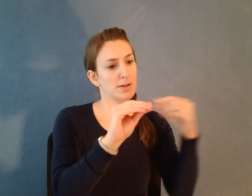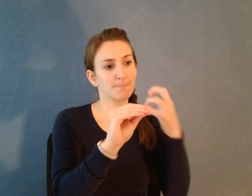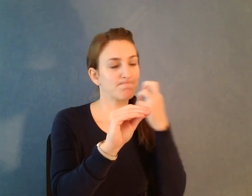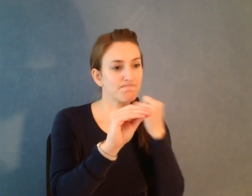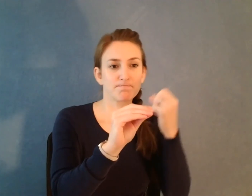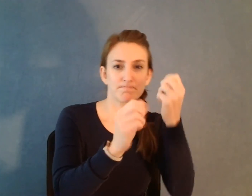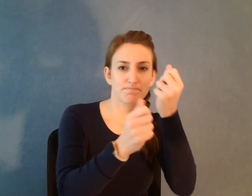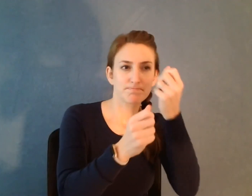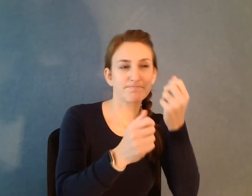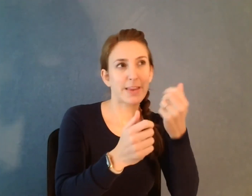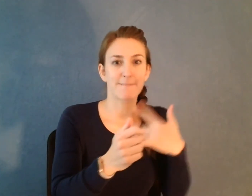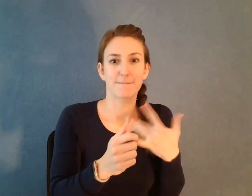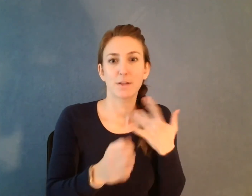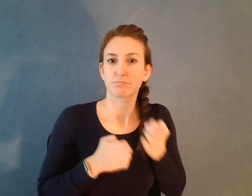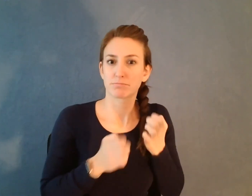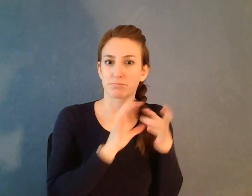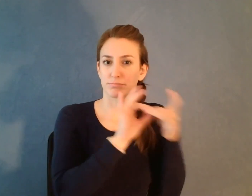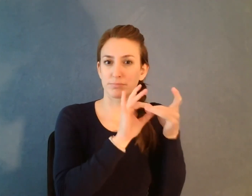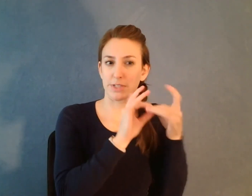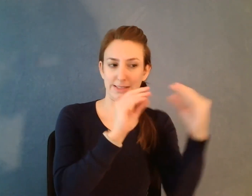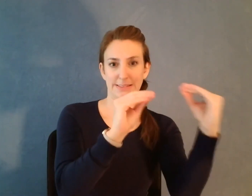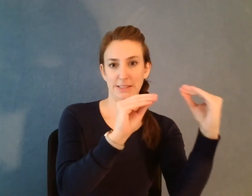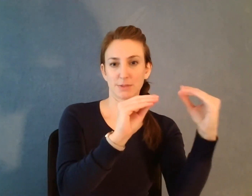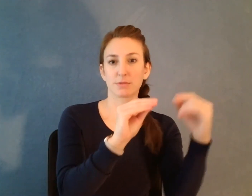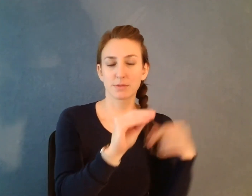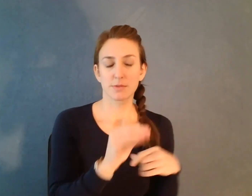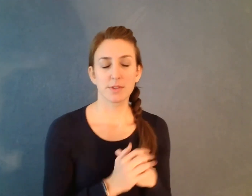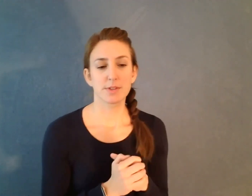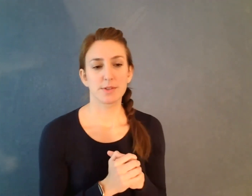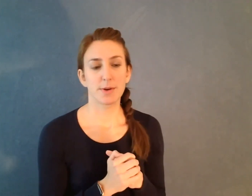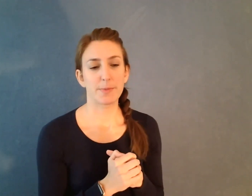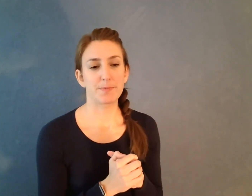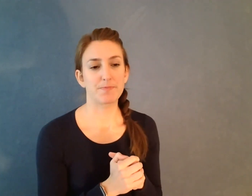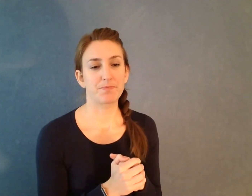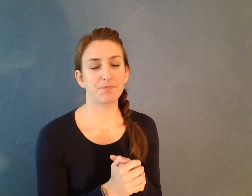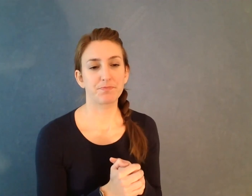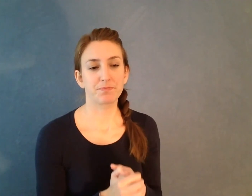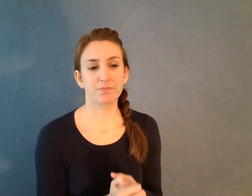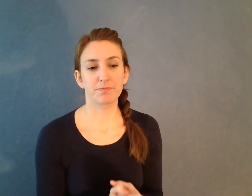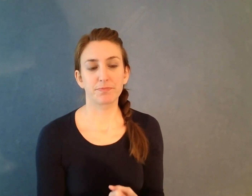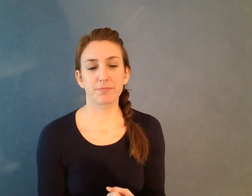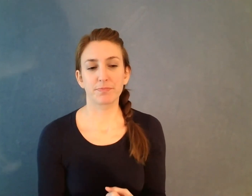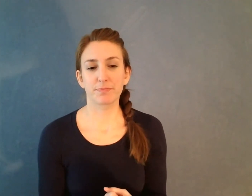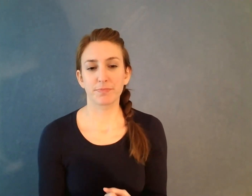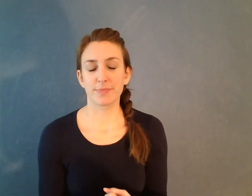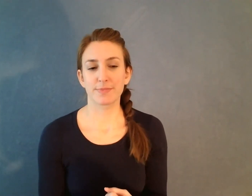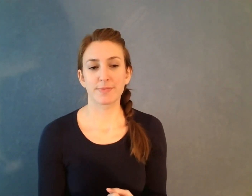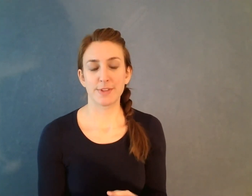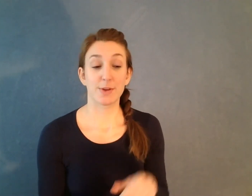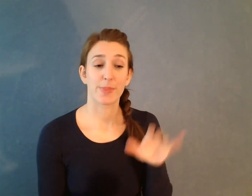especially now as a gender and women's studies major. I've quoted it so many times within my writing in that class, so it's been